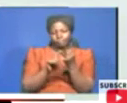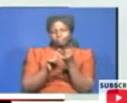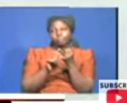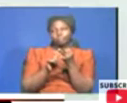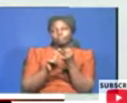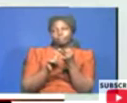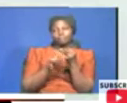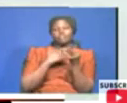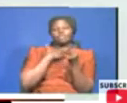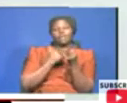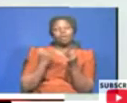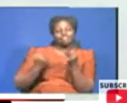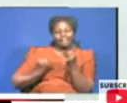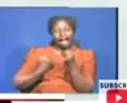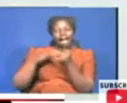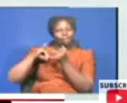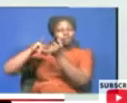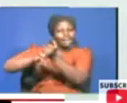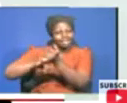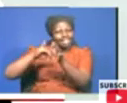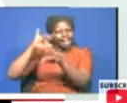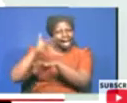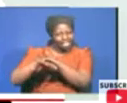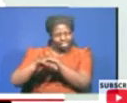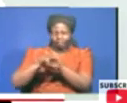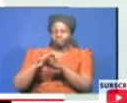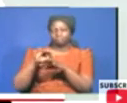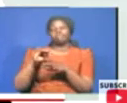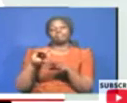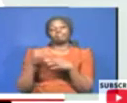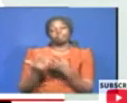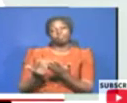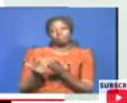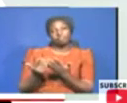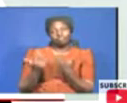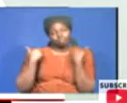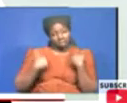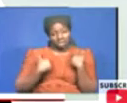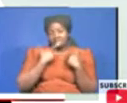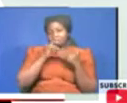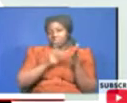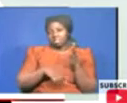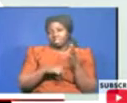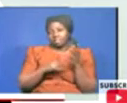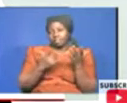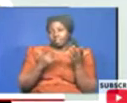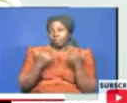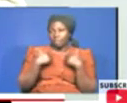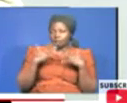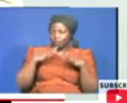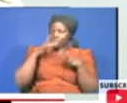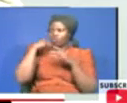They want them to be married early enough. Mm-hmm. And what I would say, there are people who are working